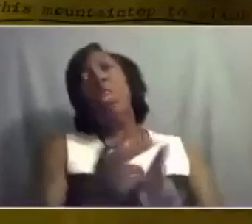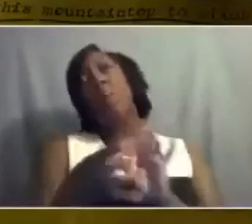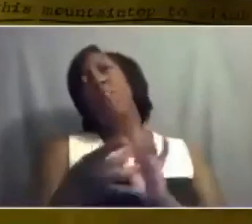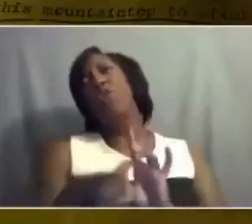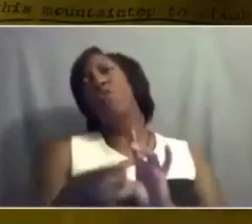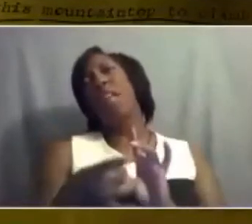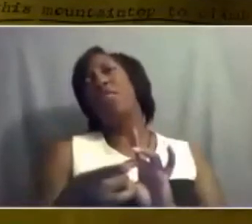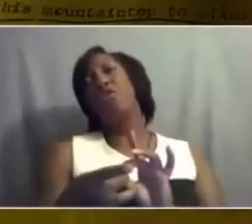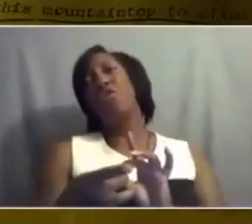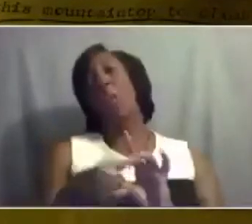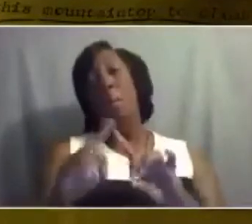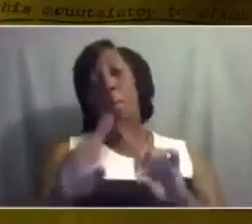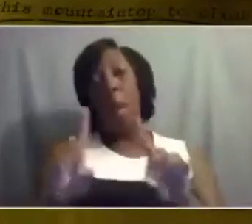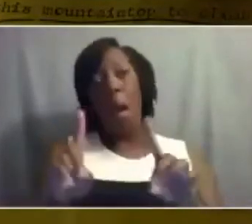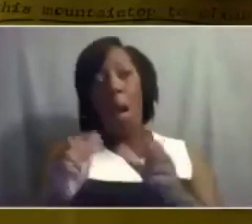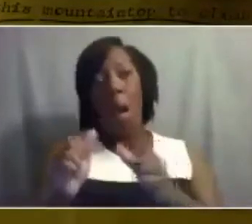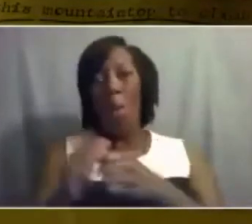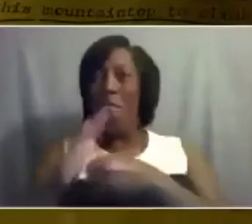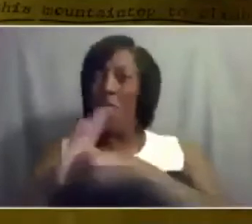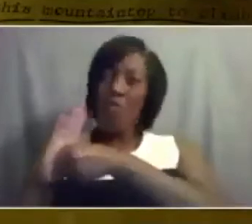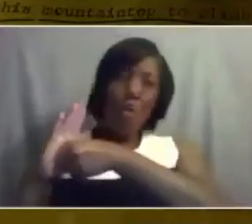regime like the Saudis.